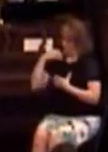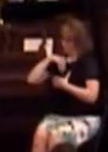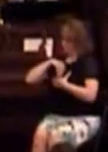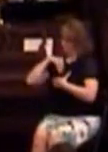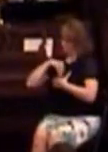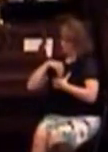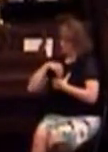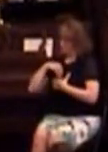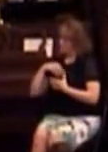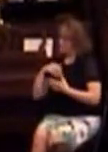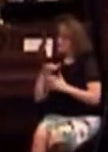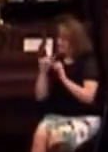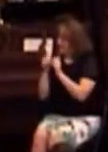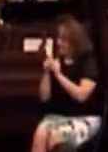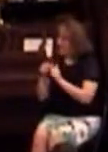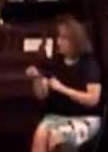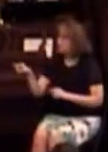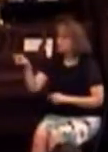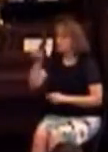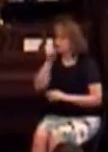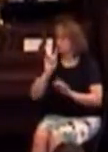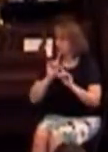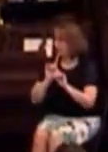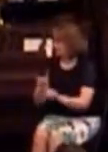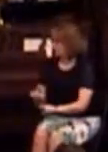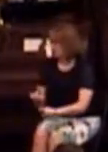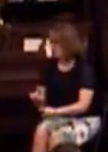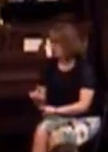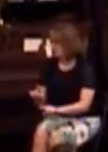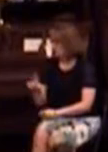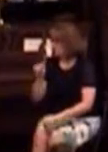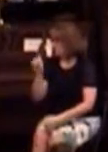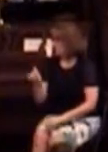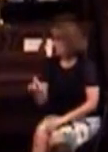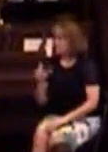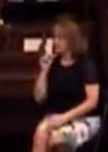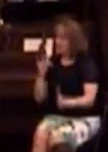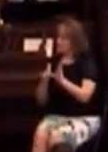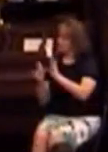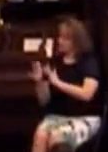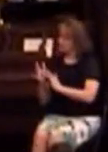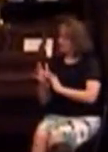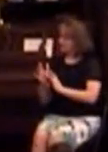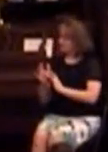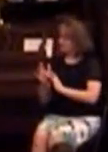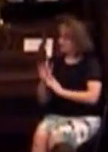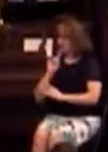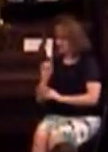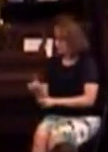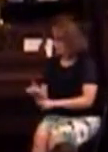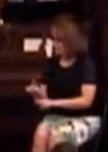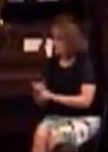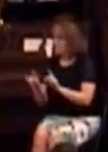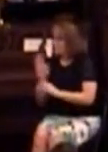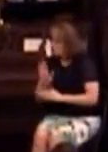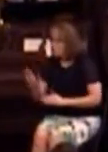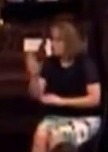Answer the question for yourself. That's what I'm suggesting, that you actually answer the question for yourself. So